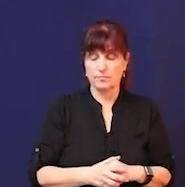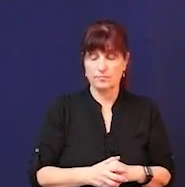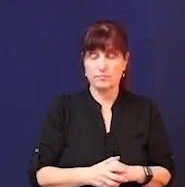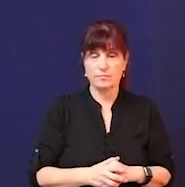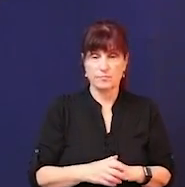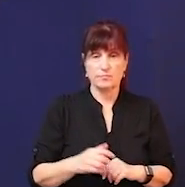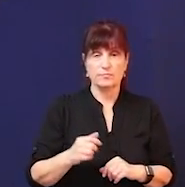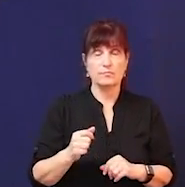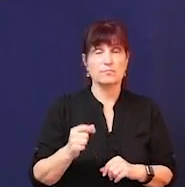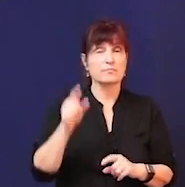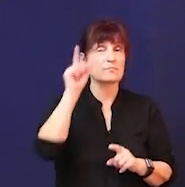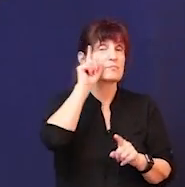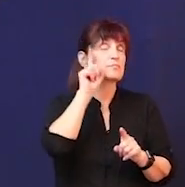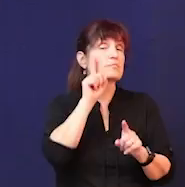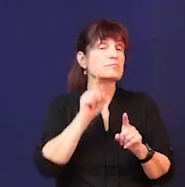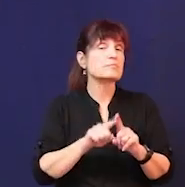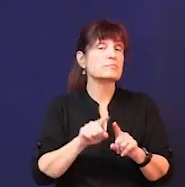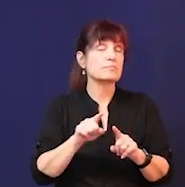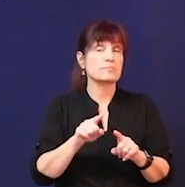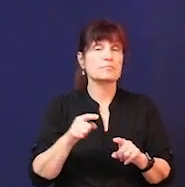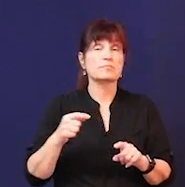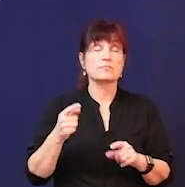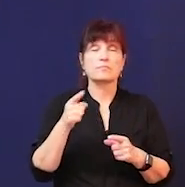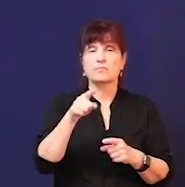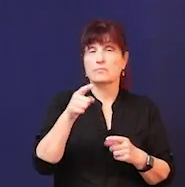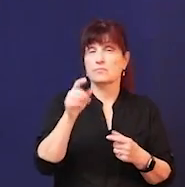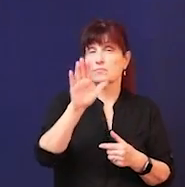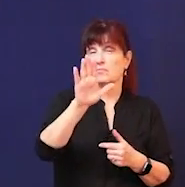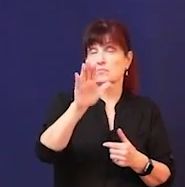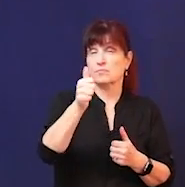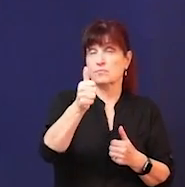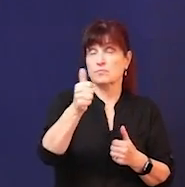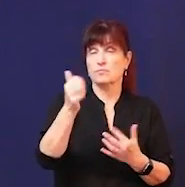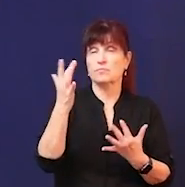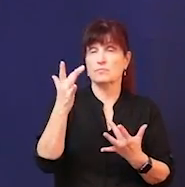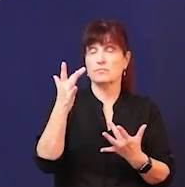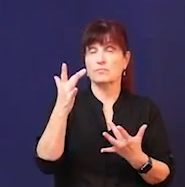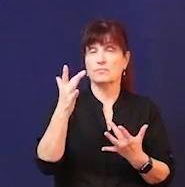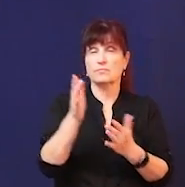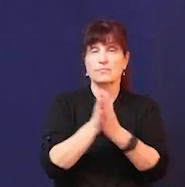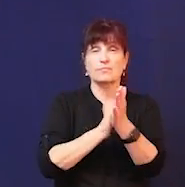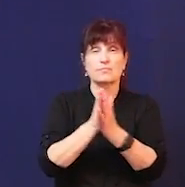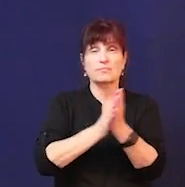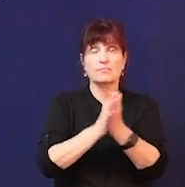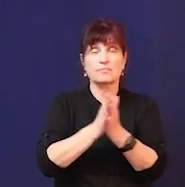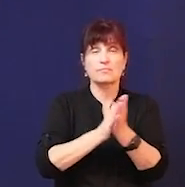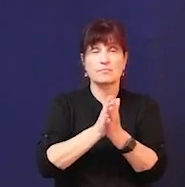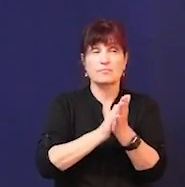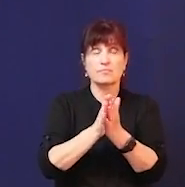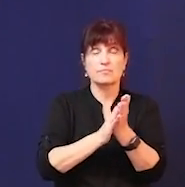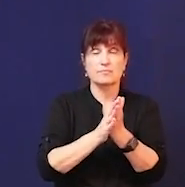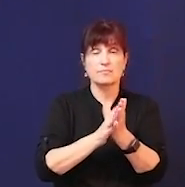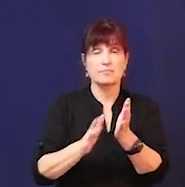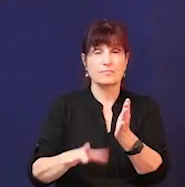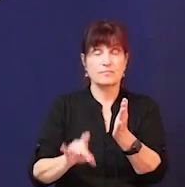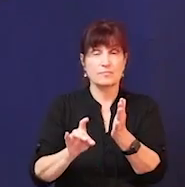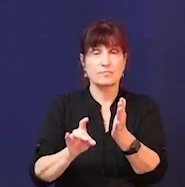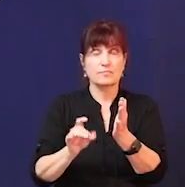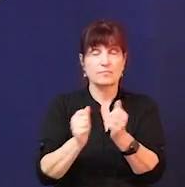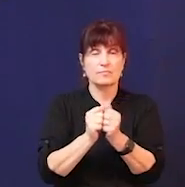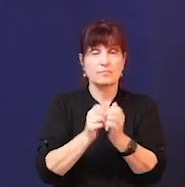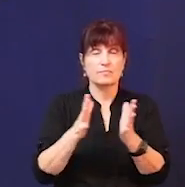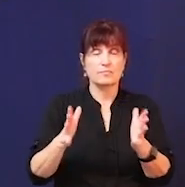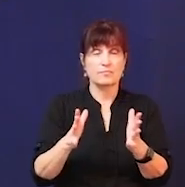Therefore, beloved, since you await these things, be eager to be found out without spot